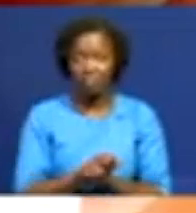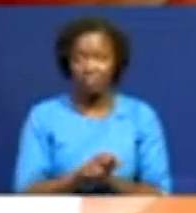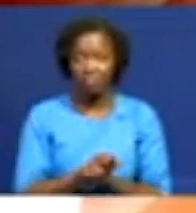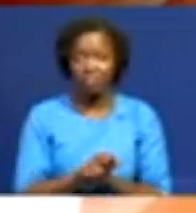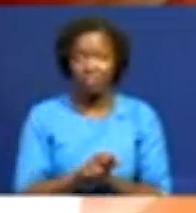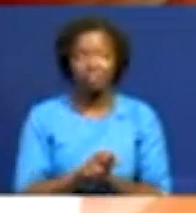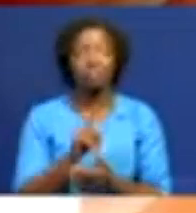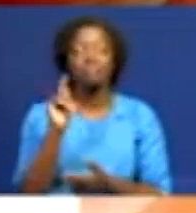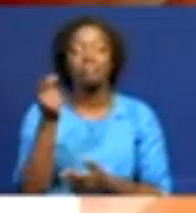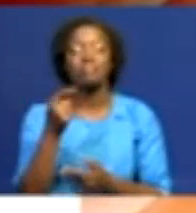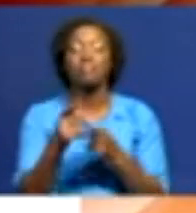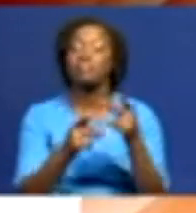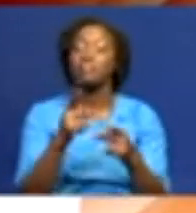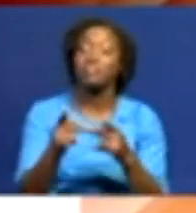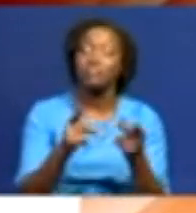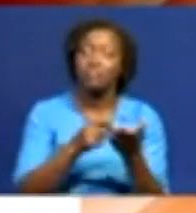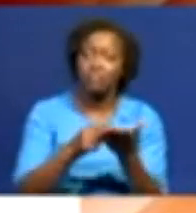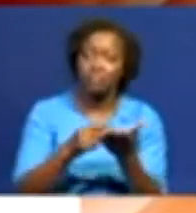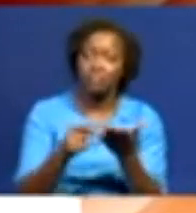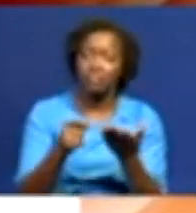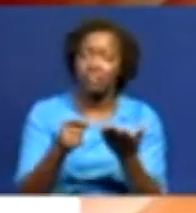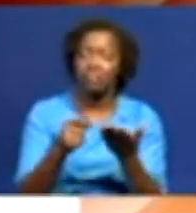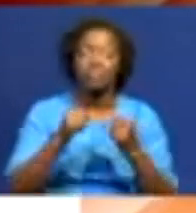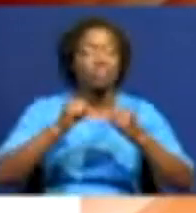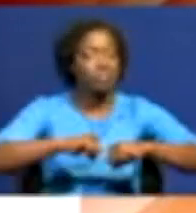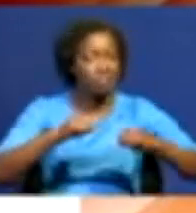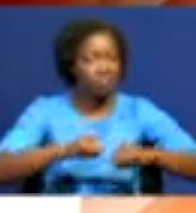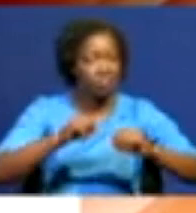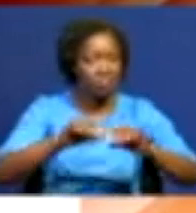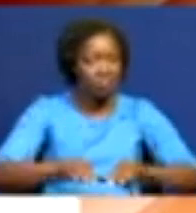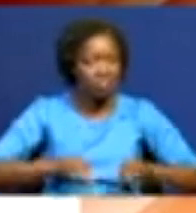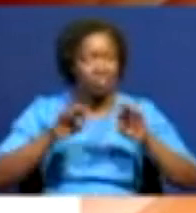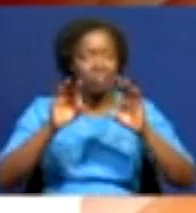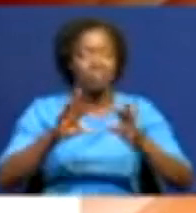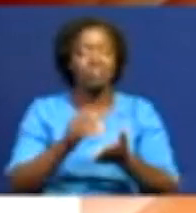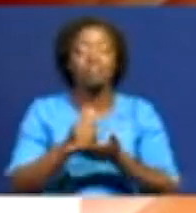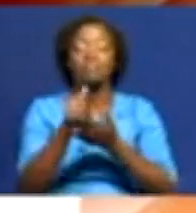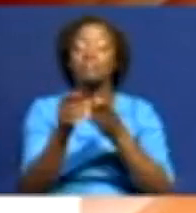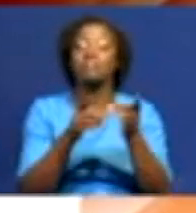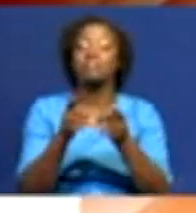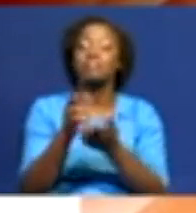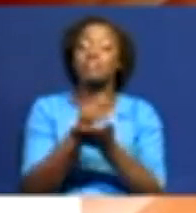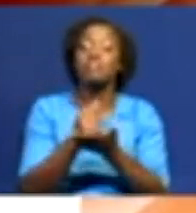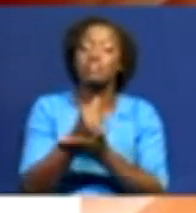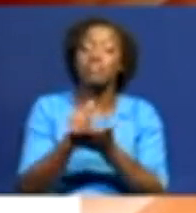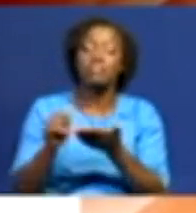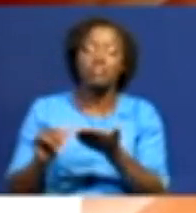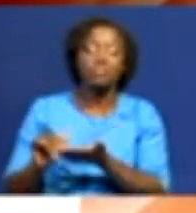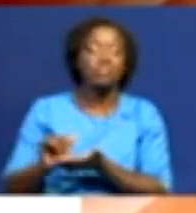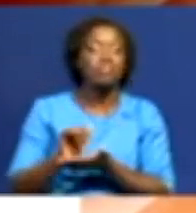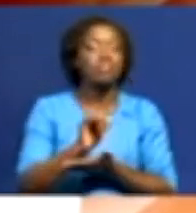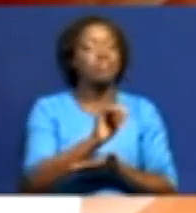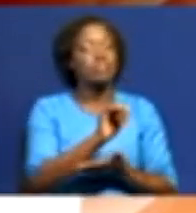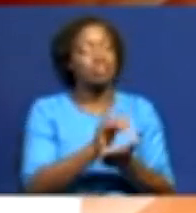Now, Kenya is in the process of signing a bilateral deal with Australia to facilitate direct coffee exports. Australian